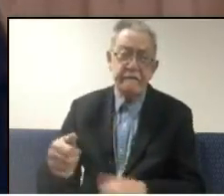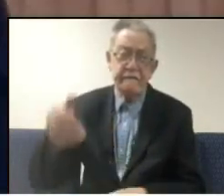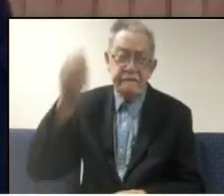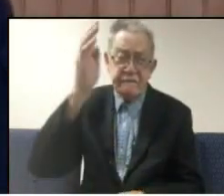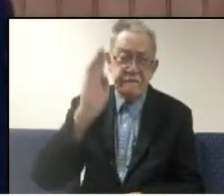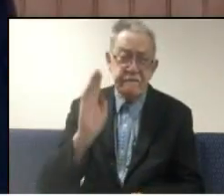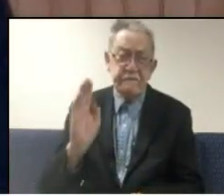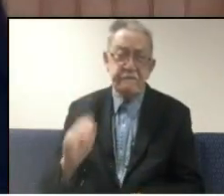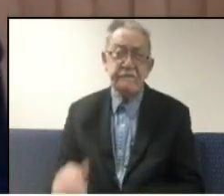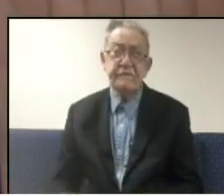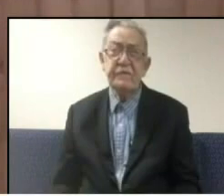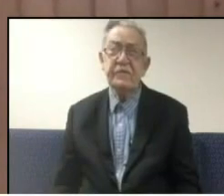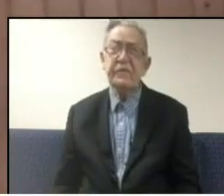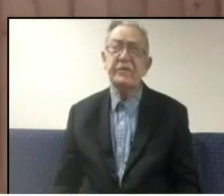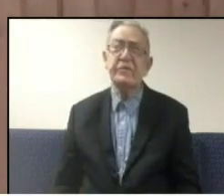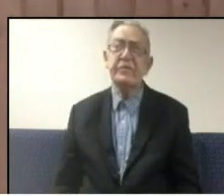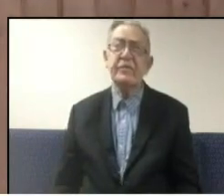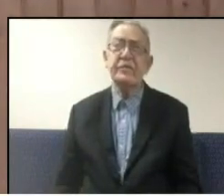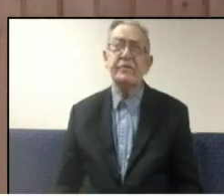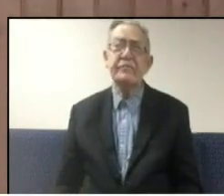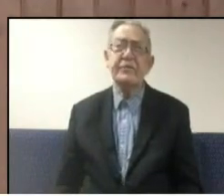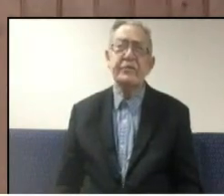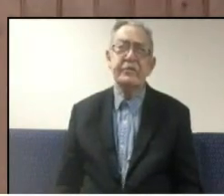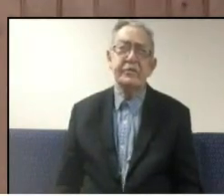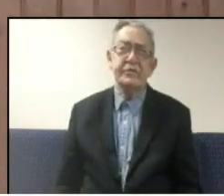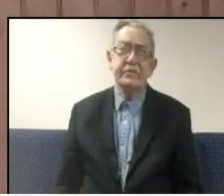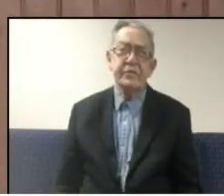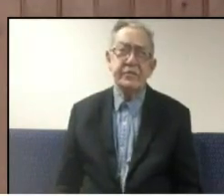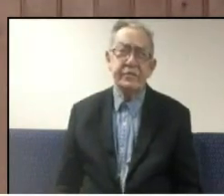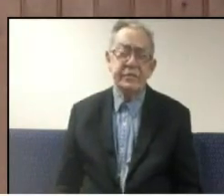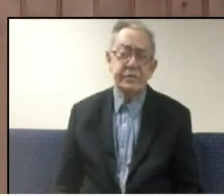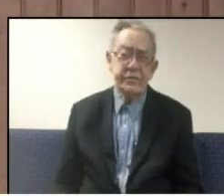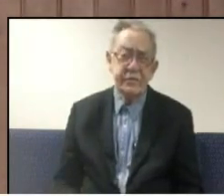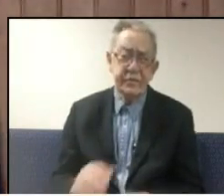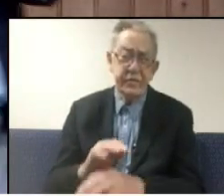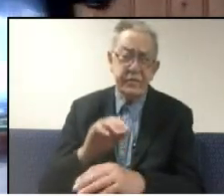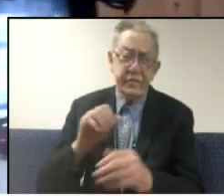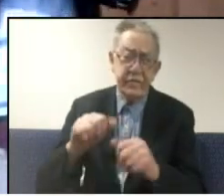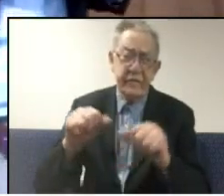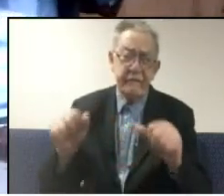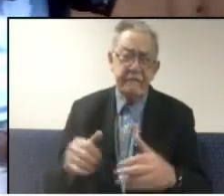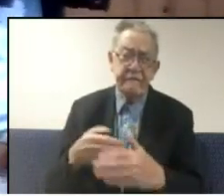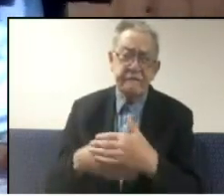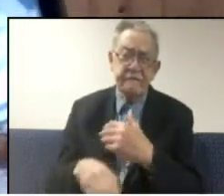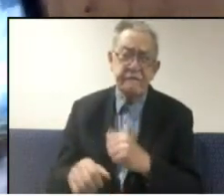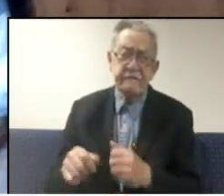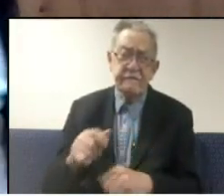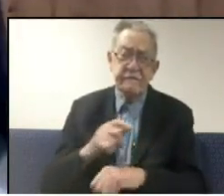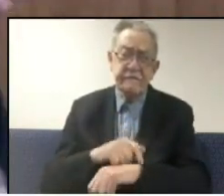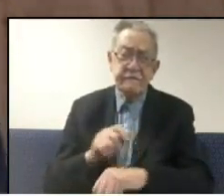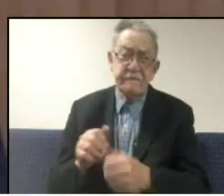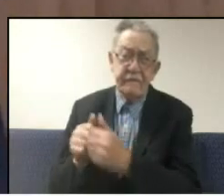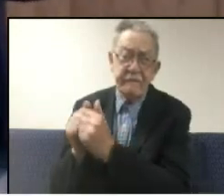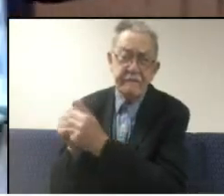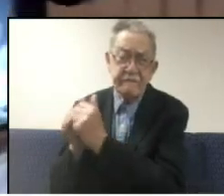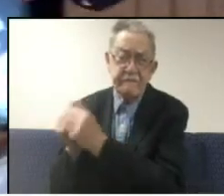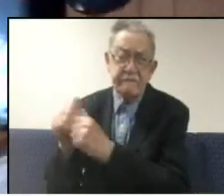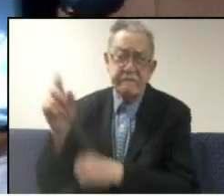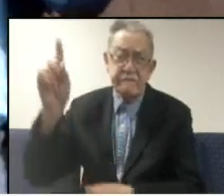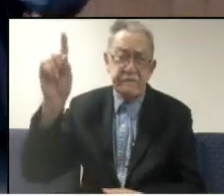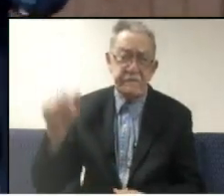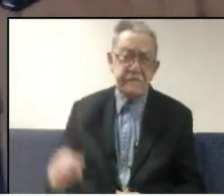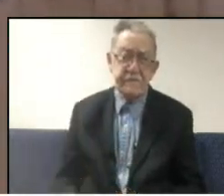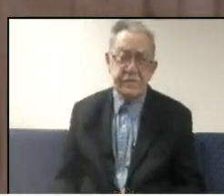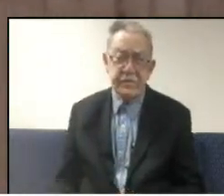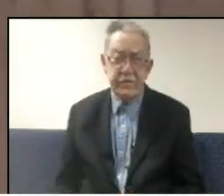everything else, we've got to spend and carve out a significant amount of time with Him. And so, of course, you know what Satan does.